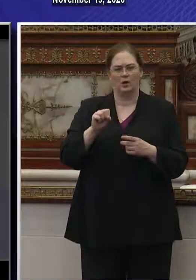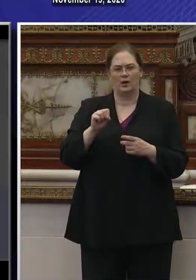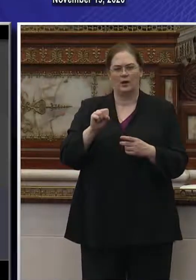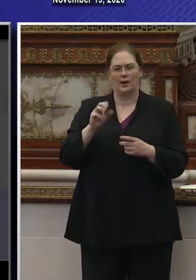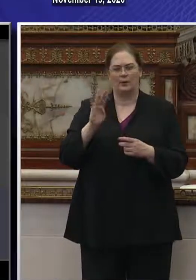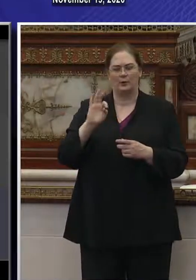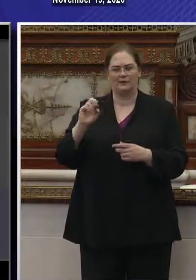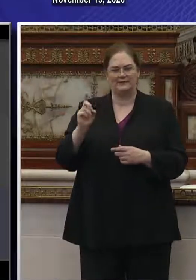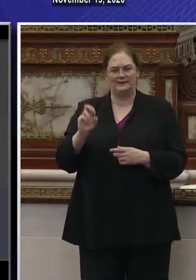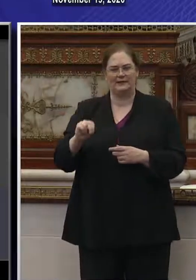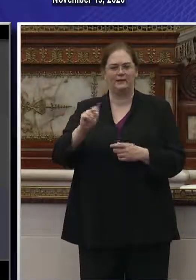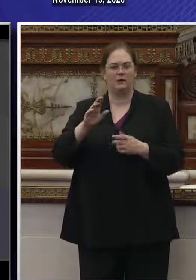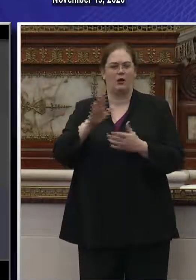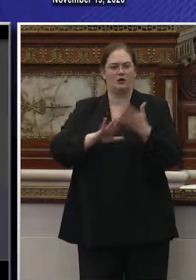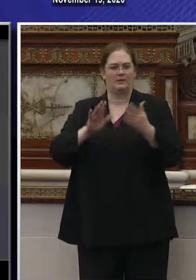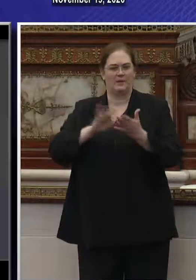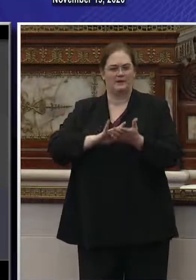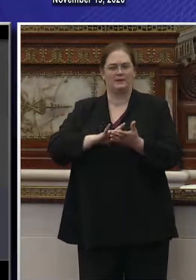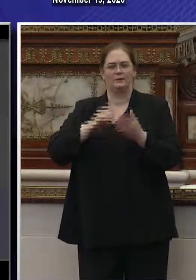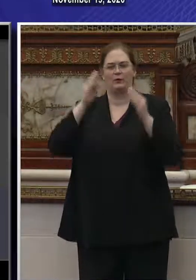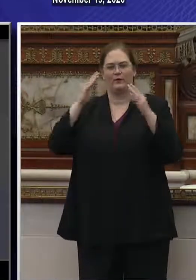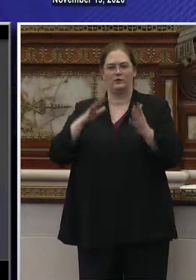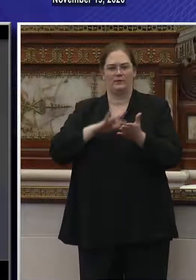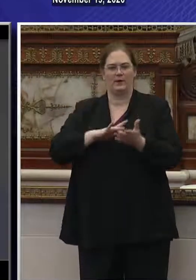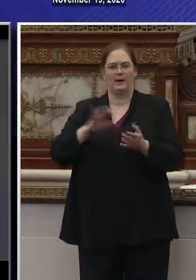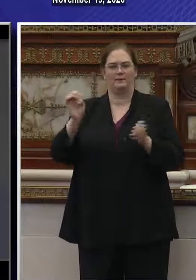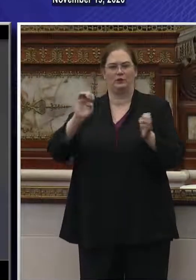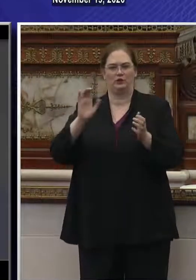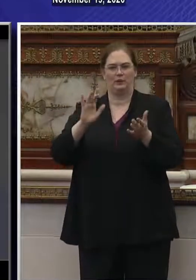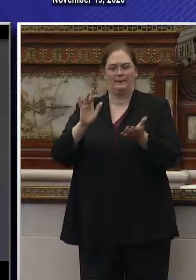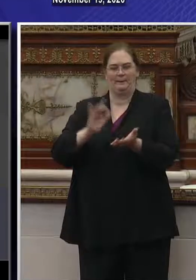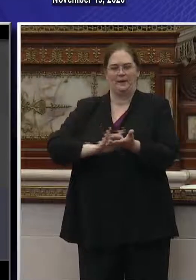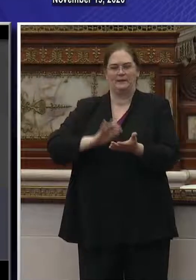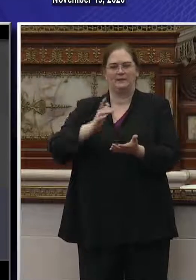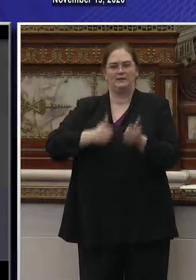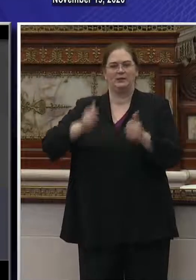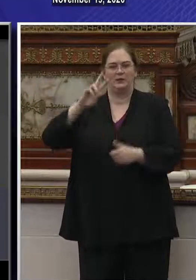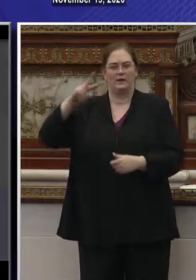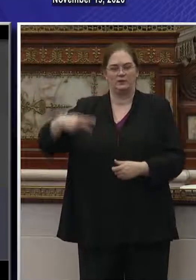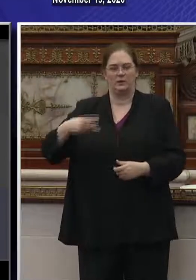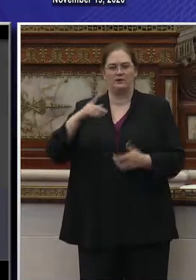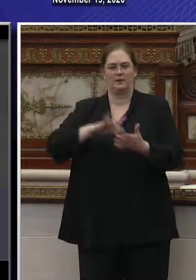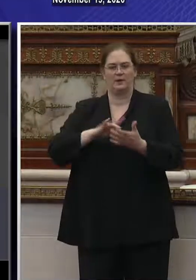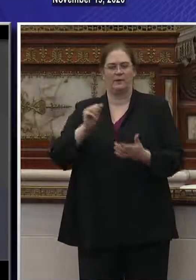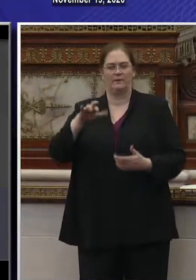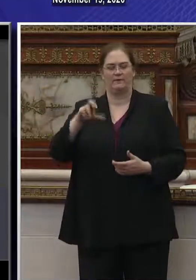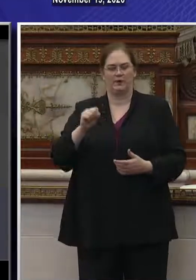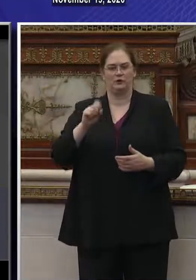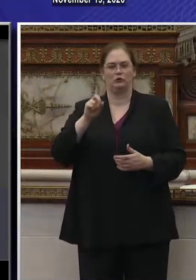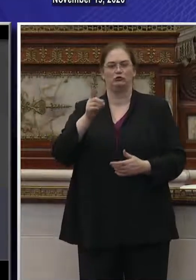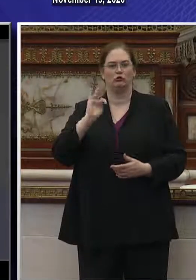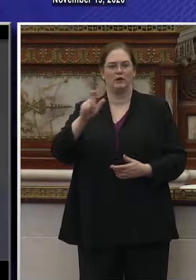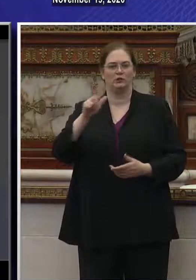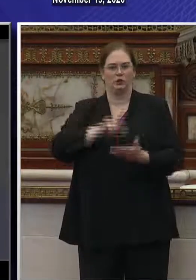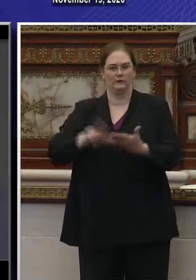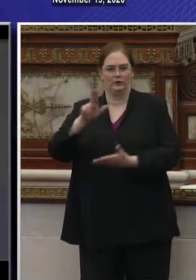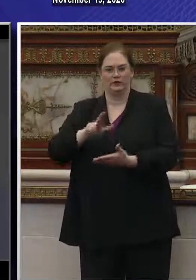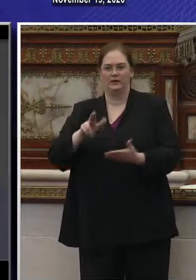Annenberg Dean, College of Medicine, Professor of Medicine and Emergency Medicine, Senior Vice President, Medical Affairs, Drexel